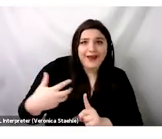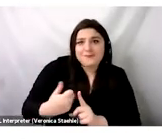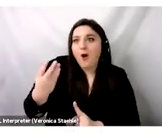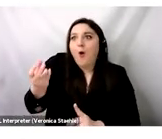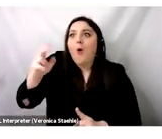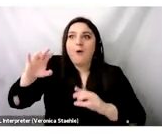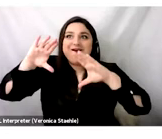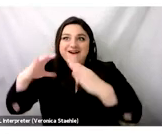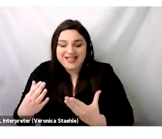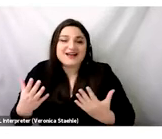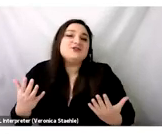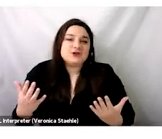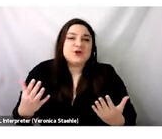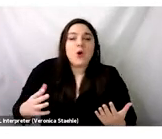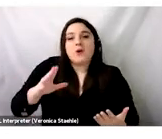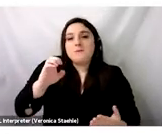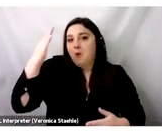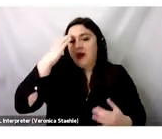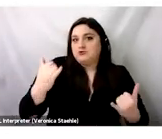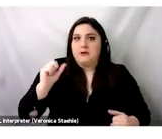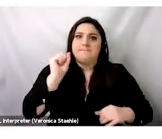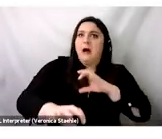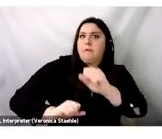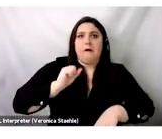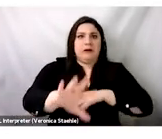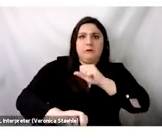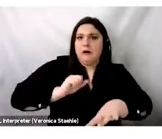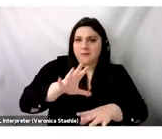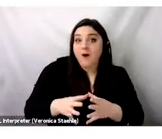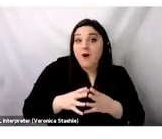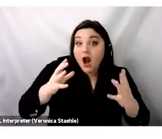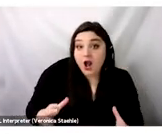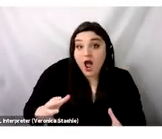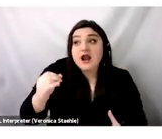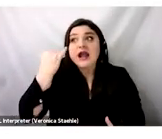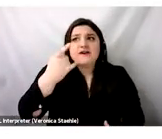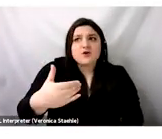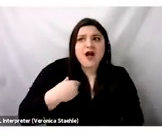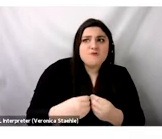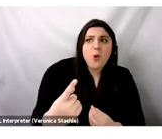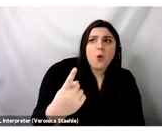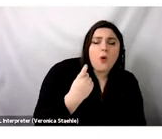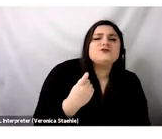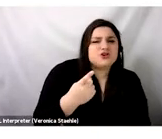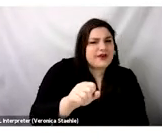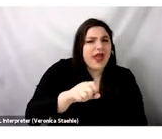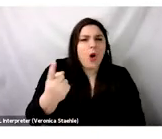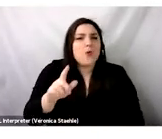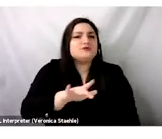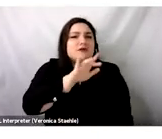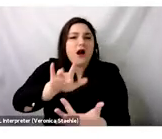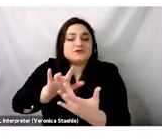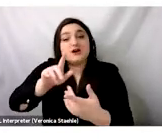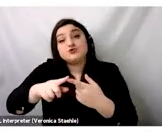if we want to continue the conversation outside, or if you have questions, as Yasmin said, please feel free to reach out to Slow Factory